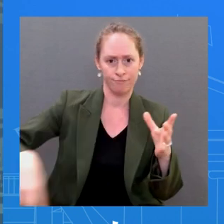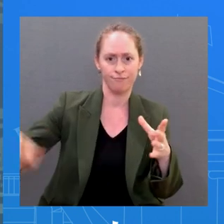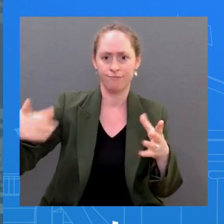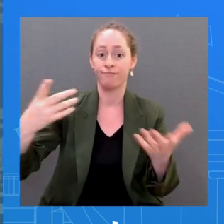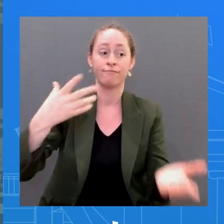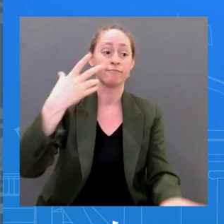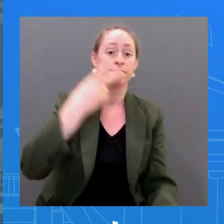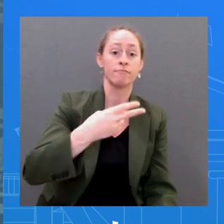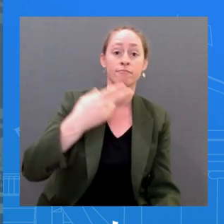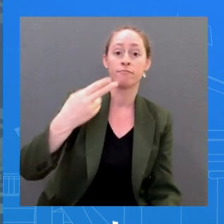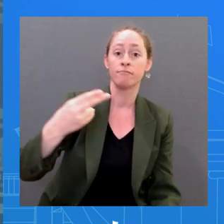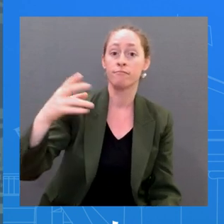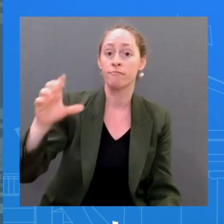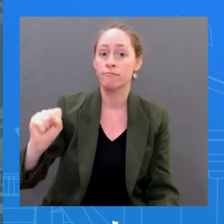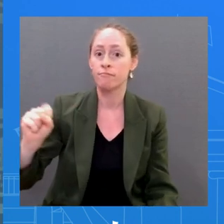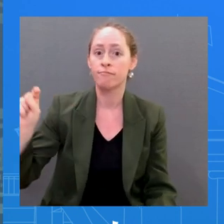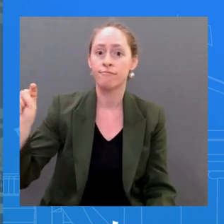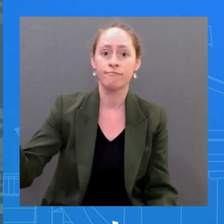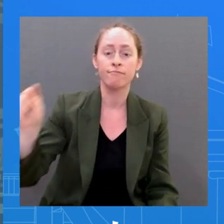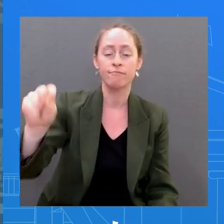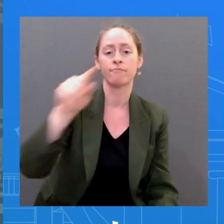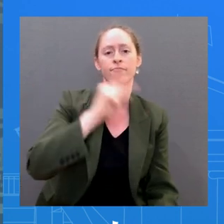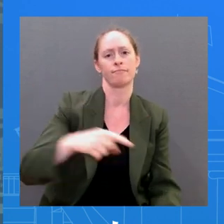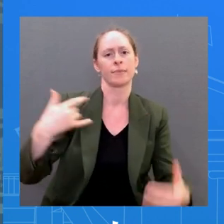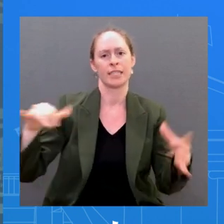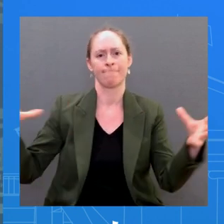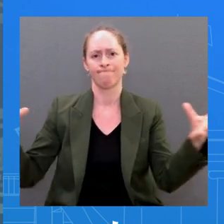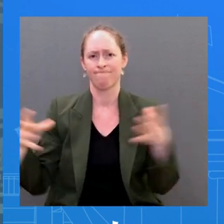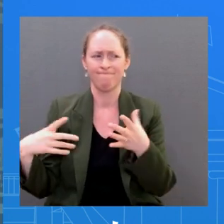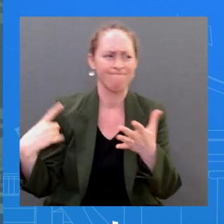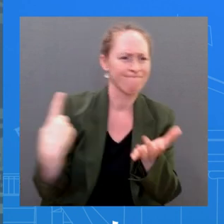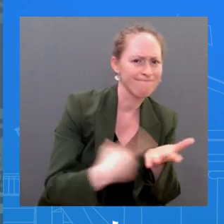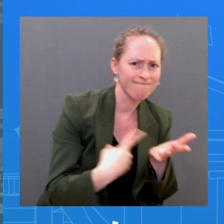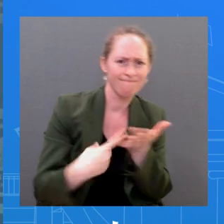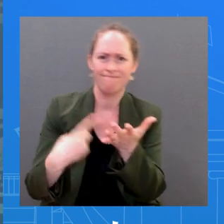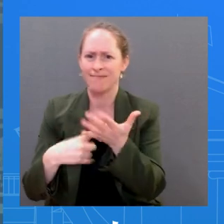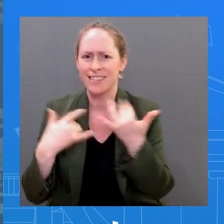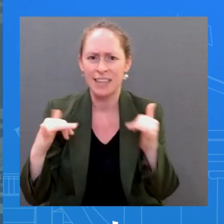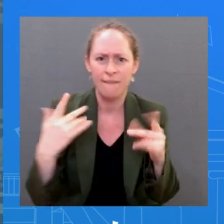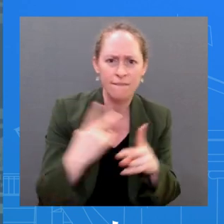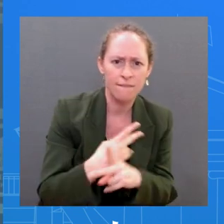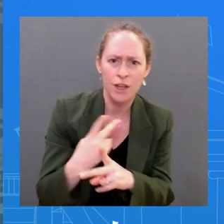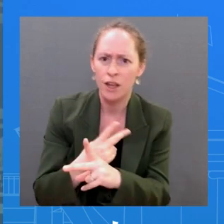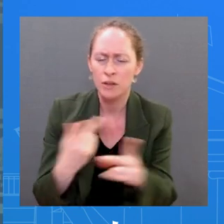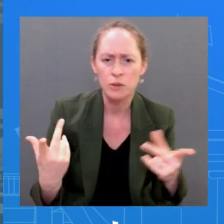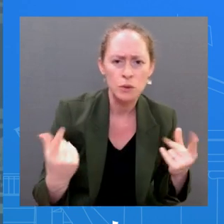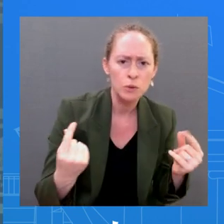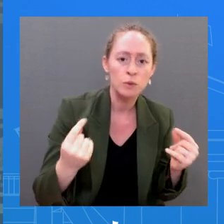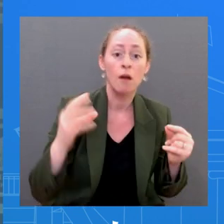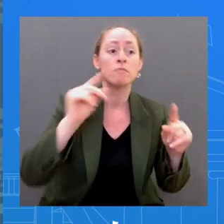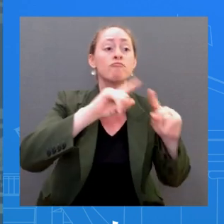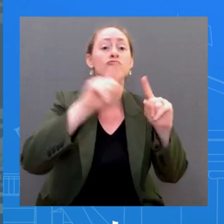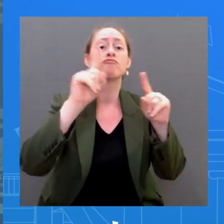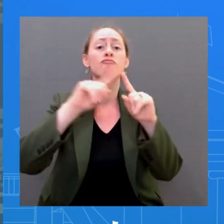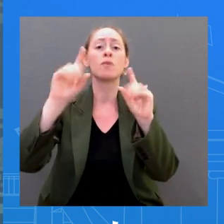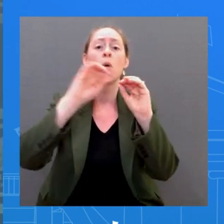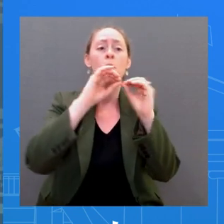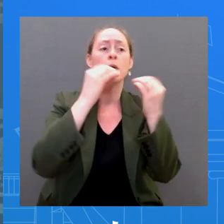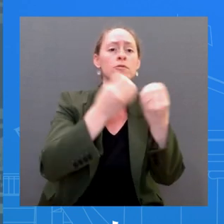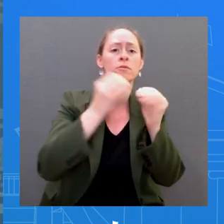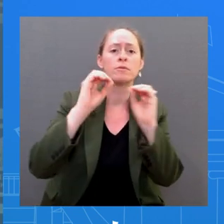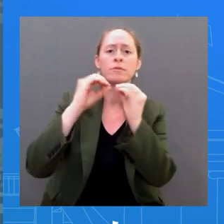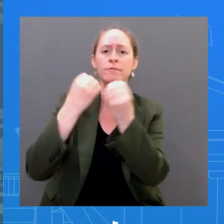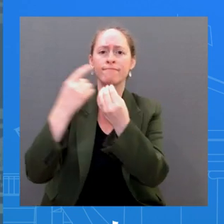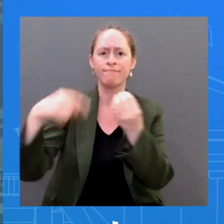communication with groups on what we can do from here. I just don't have anything to preview. Go ahead,